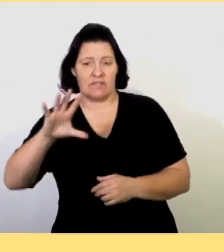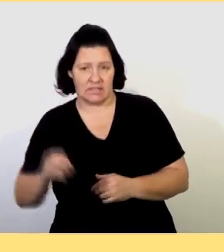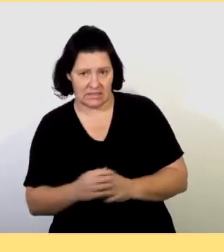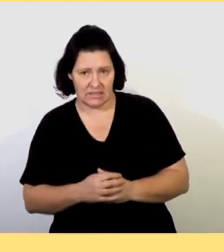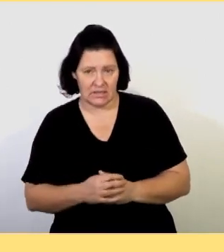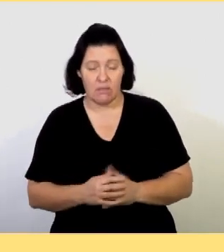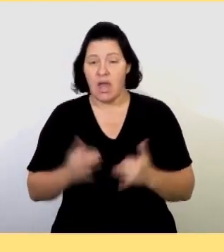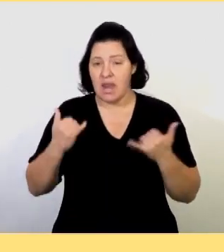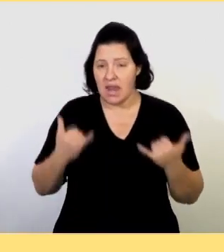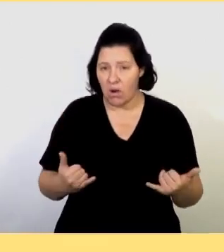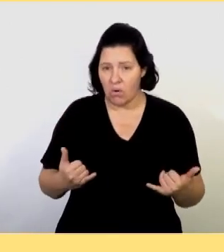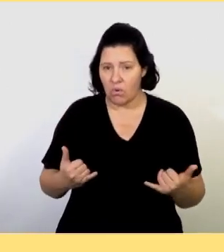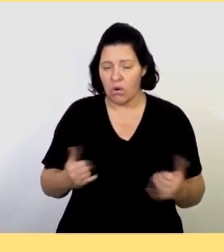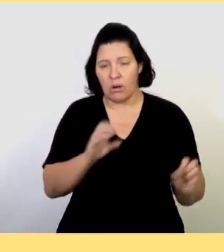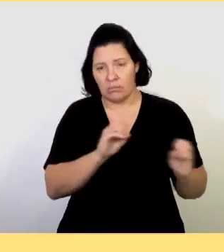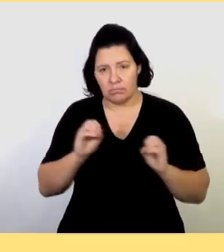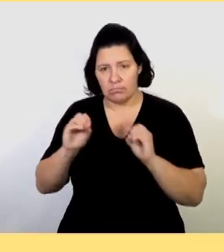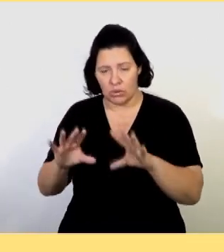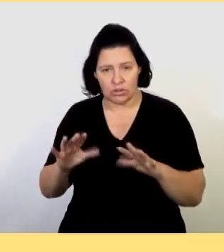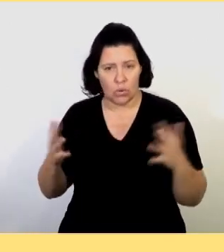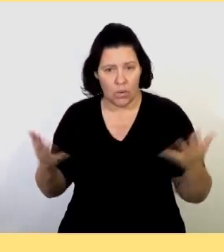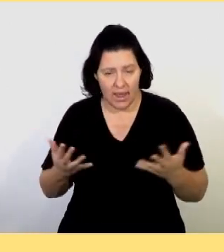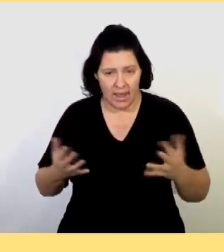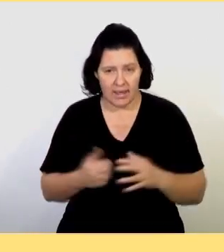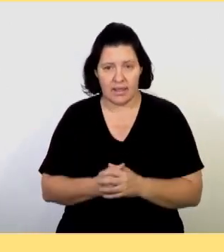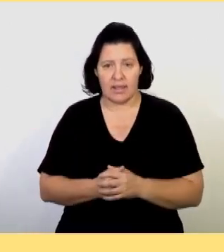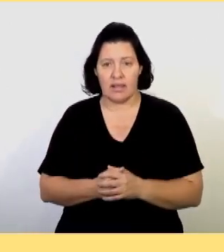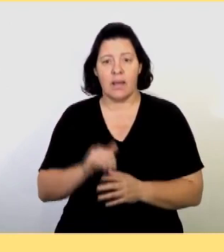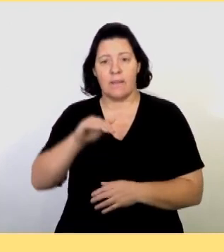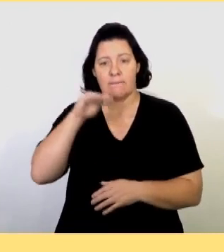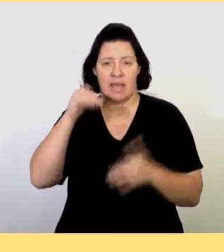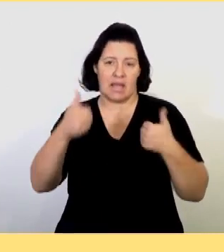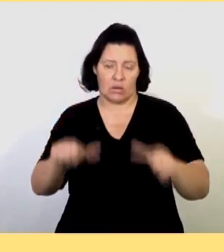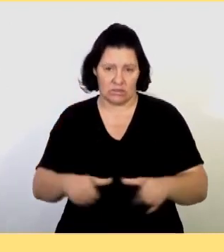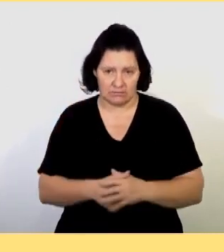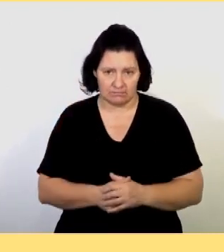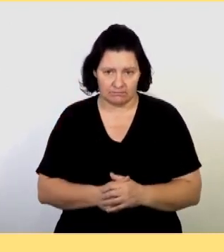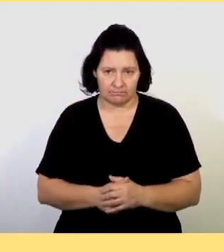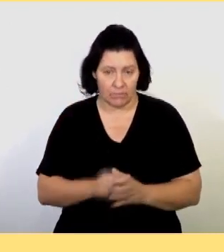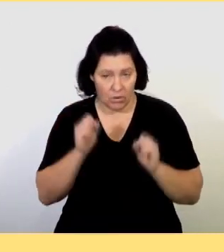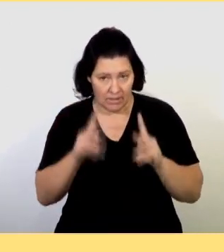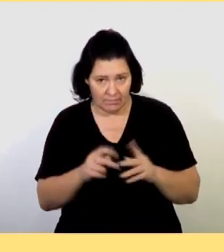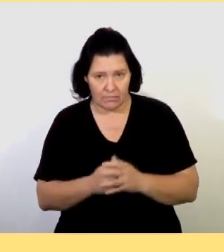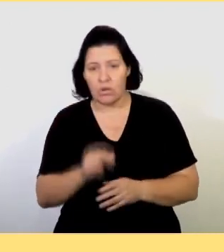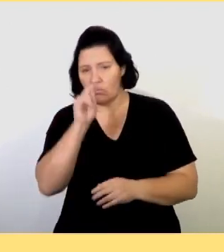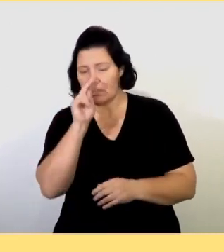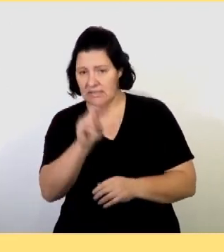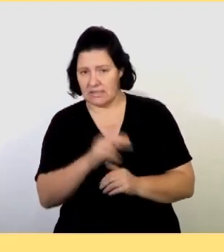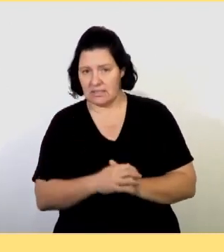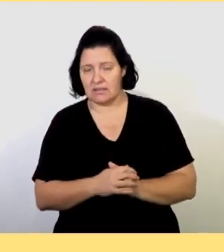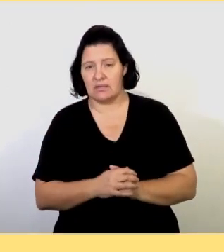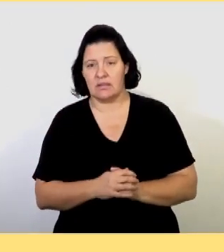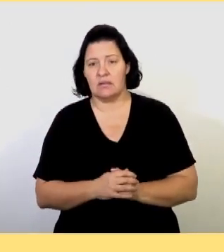23,450, we will now post it into the bank account. All right? You will see